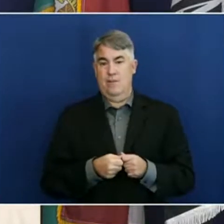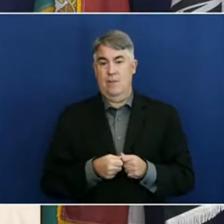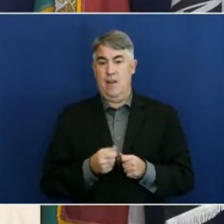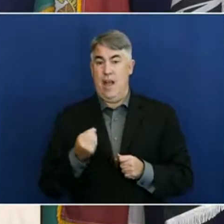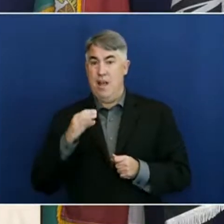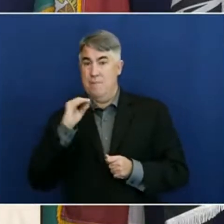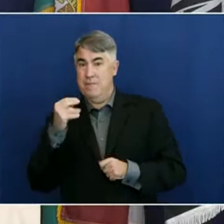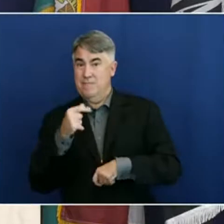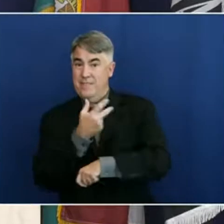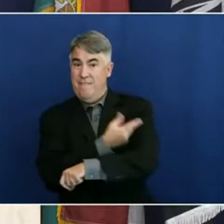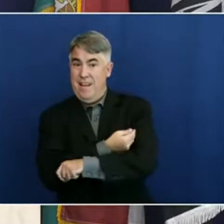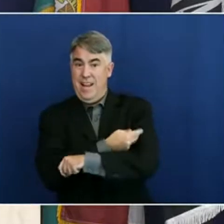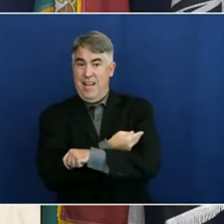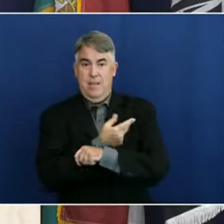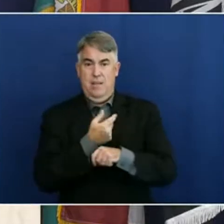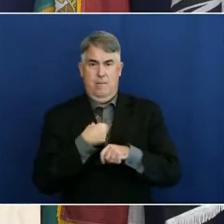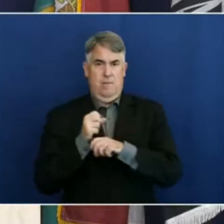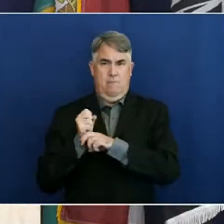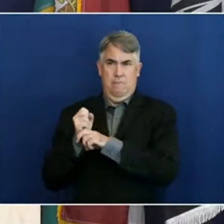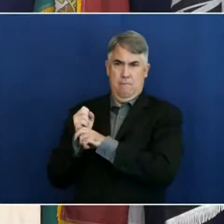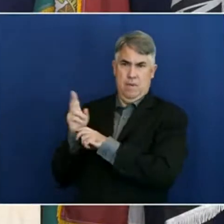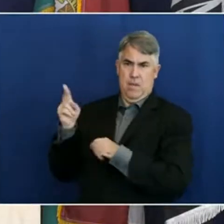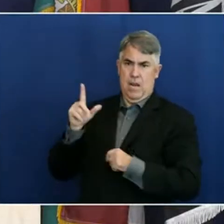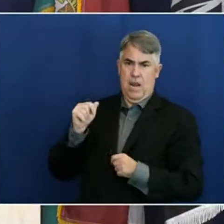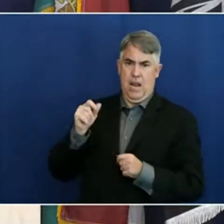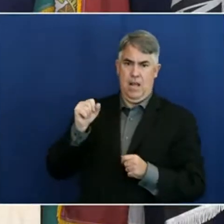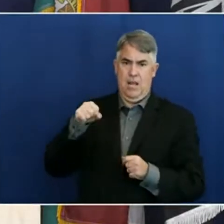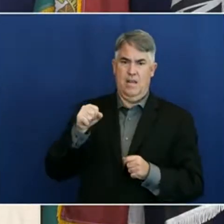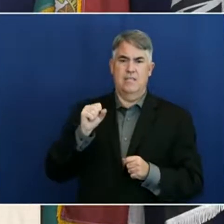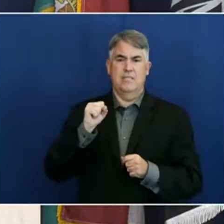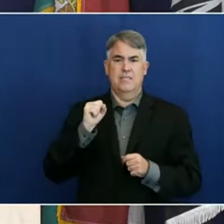63% of all eligible population have got at least their first dose.